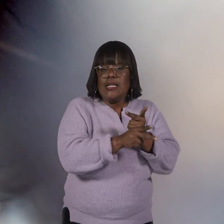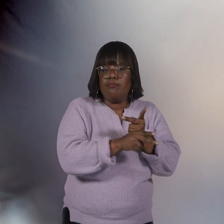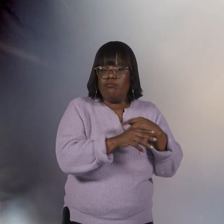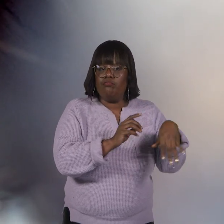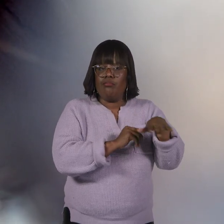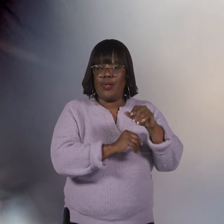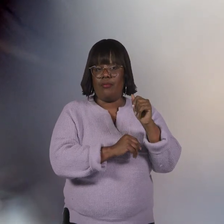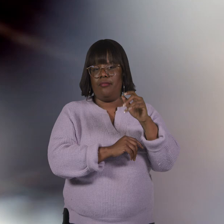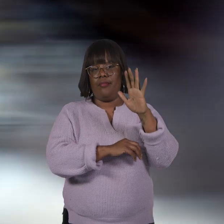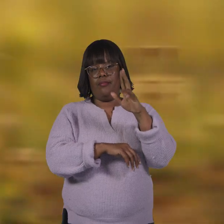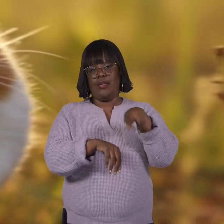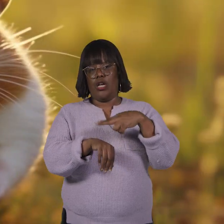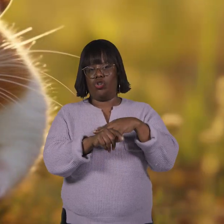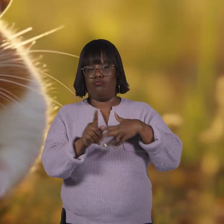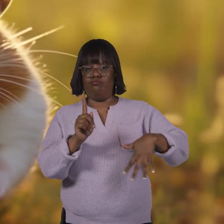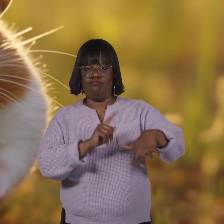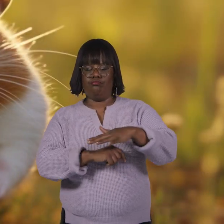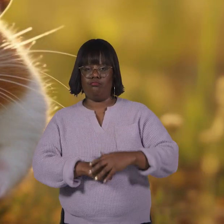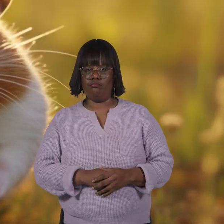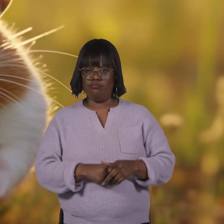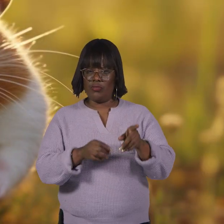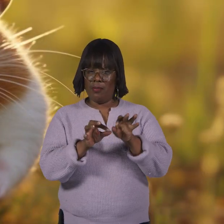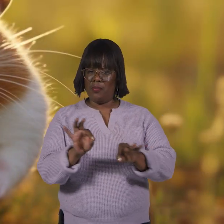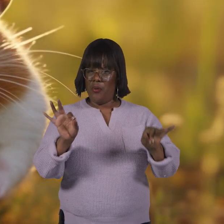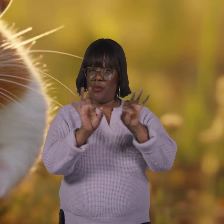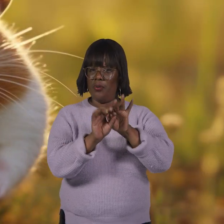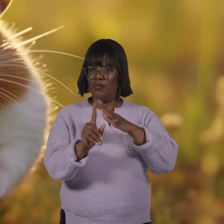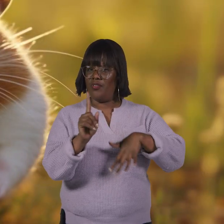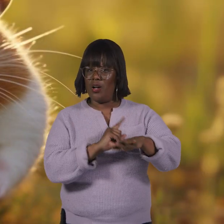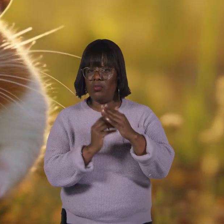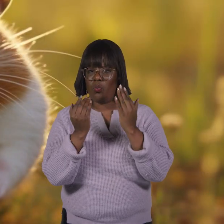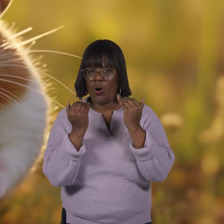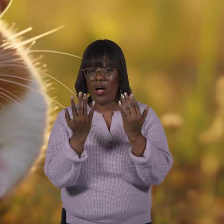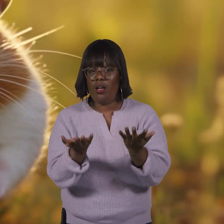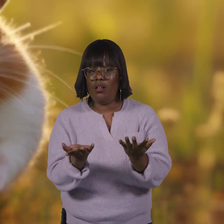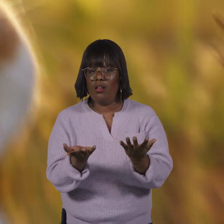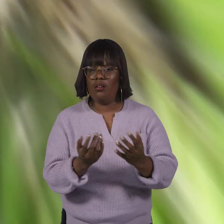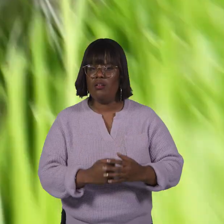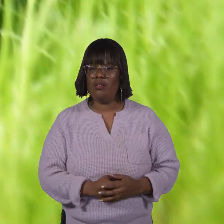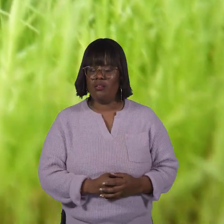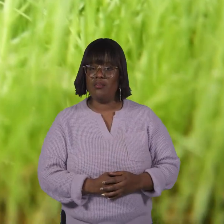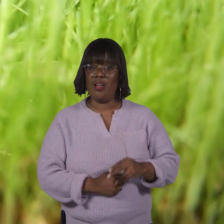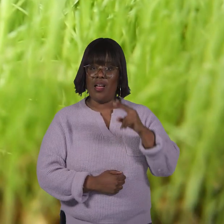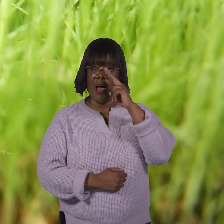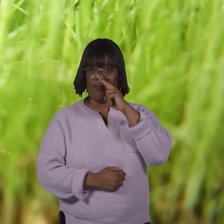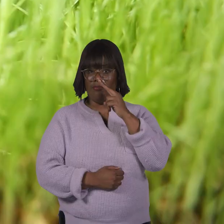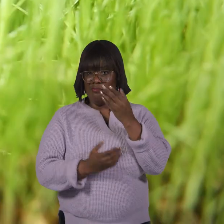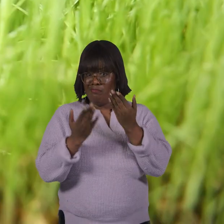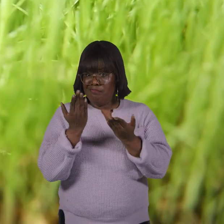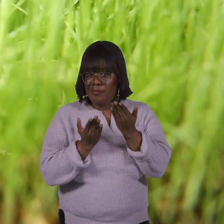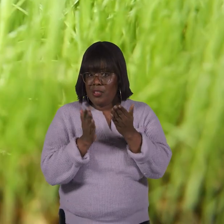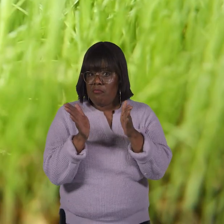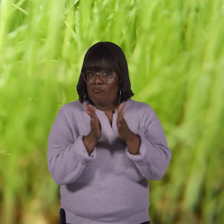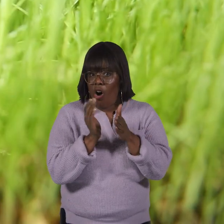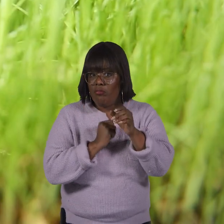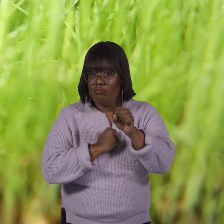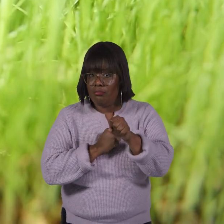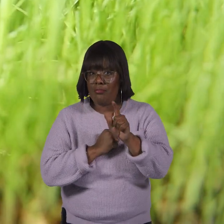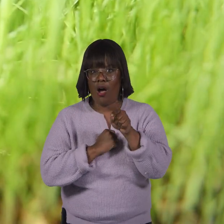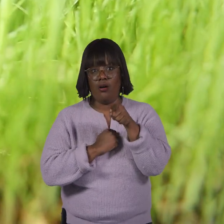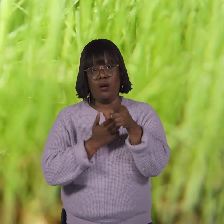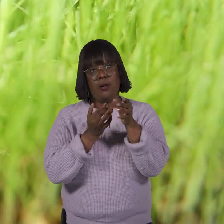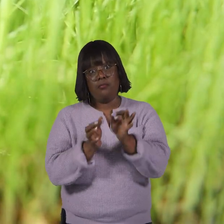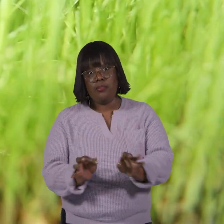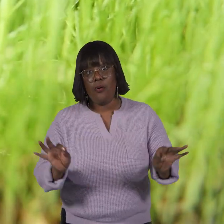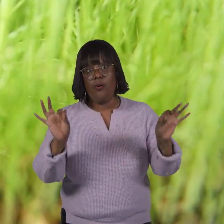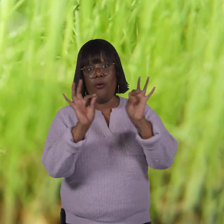habitat in the wild why are they important to the environment hamsters may be small but they play